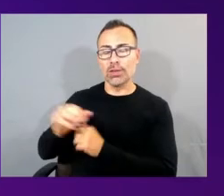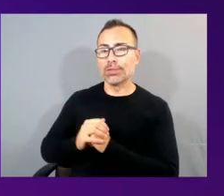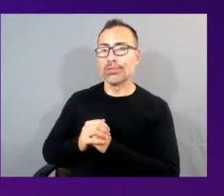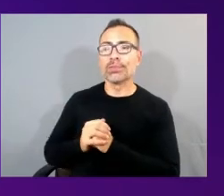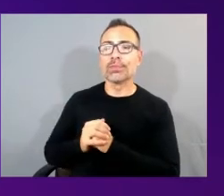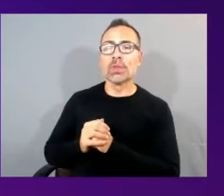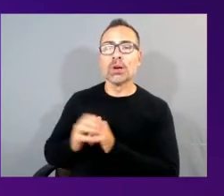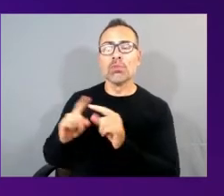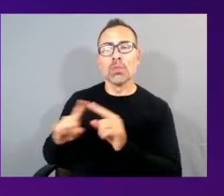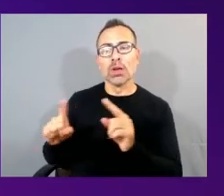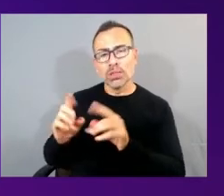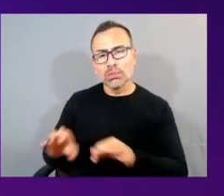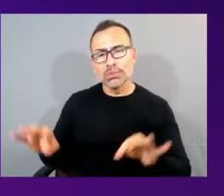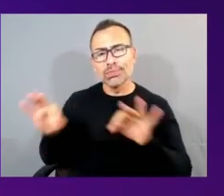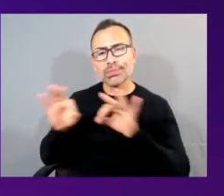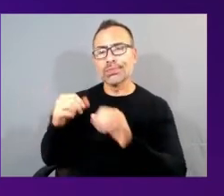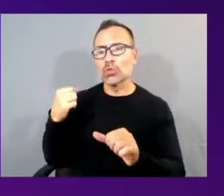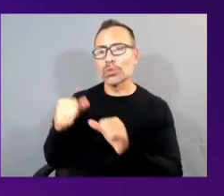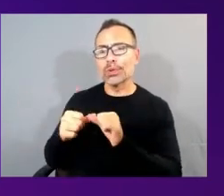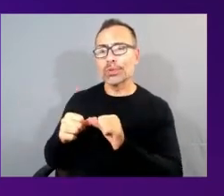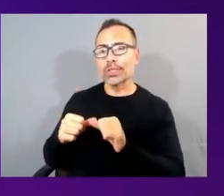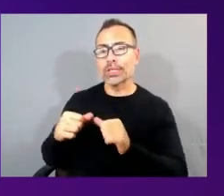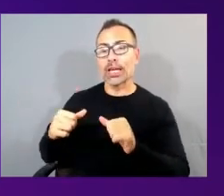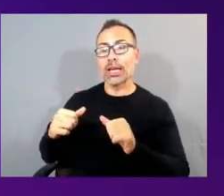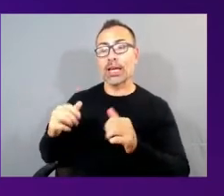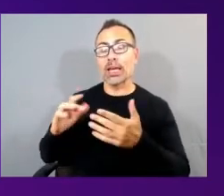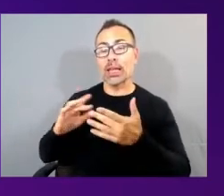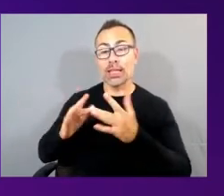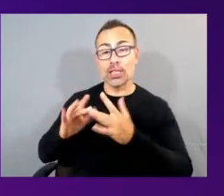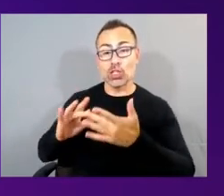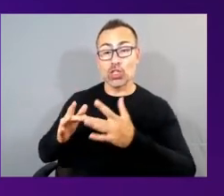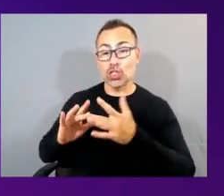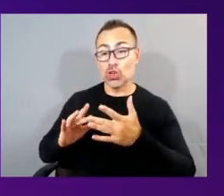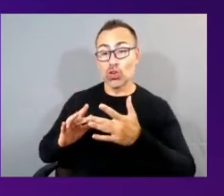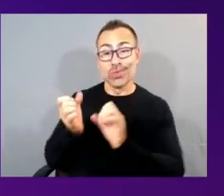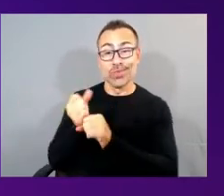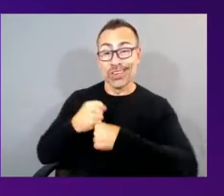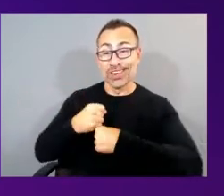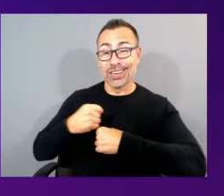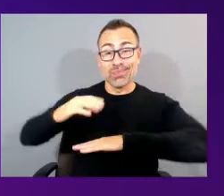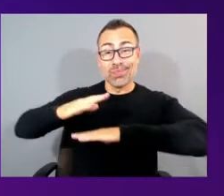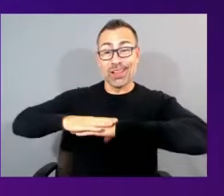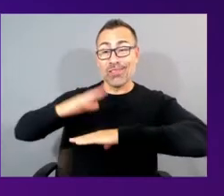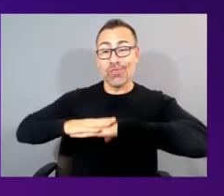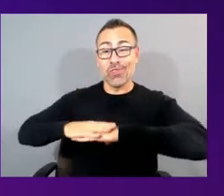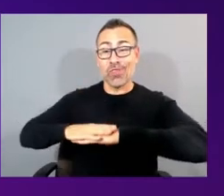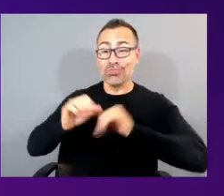that the digital production platform will never be done. So we do, of course, want